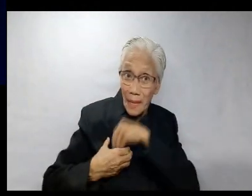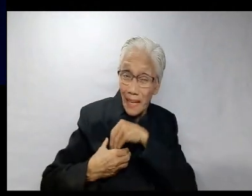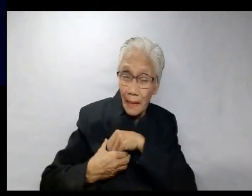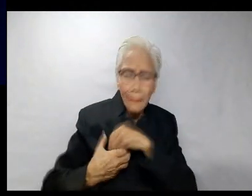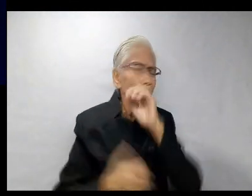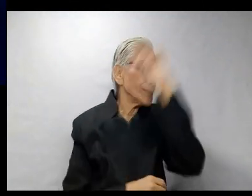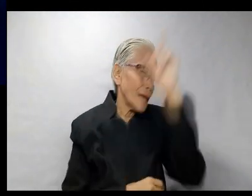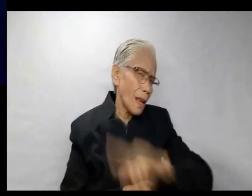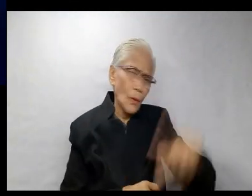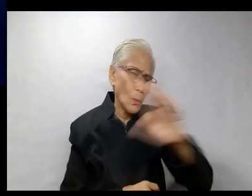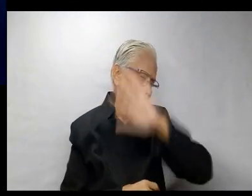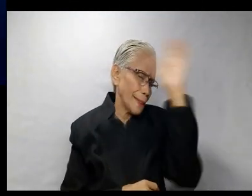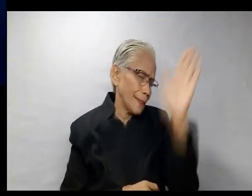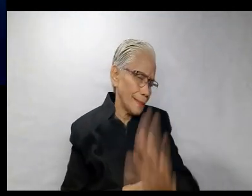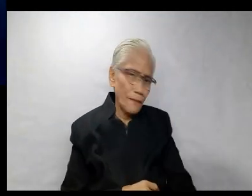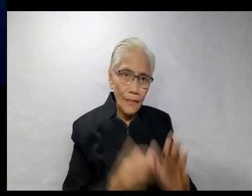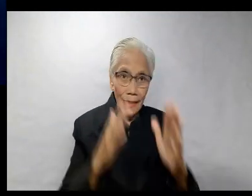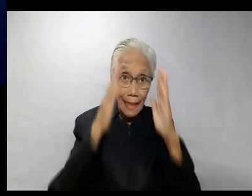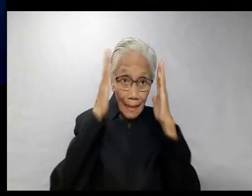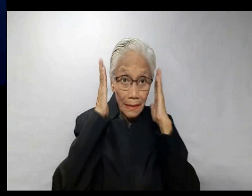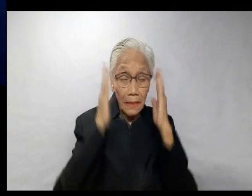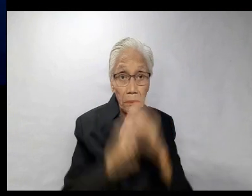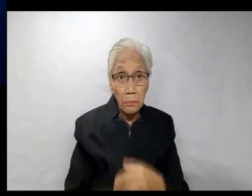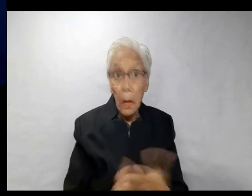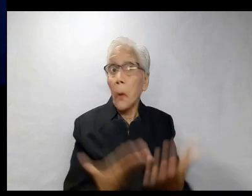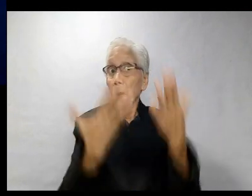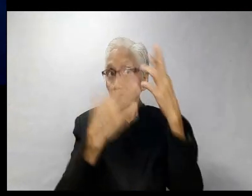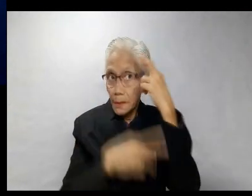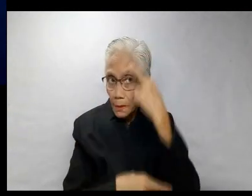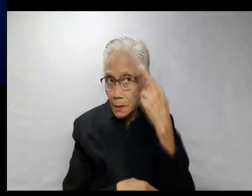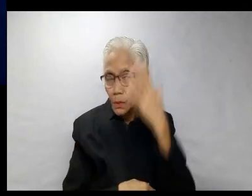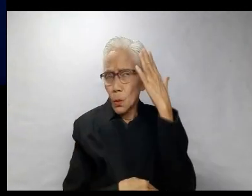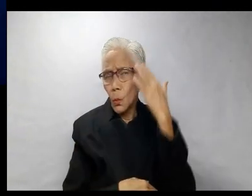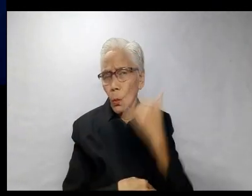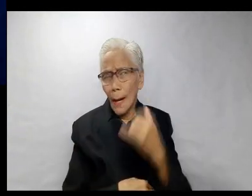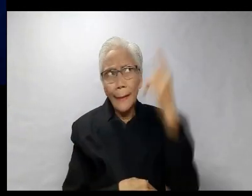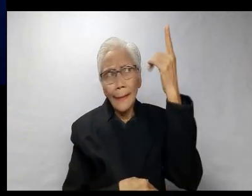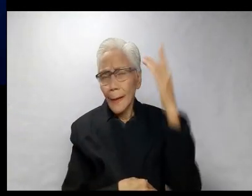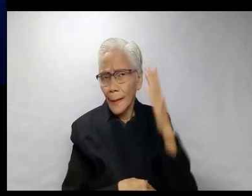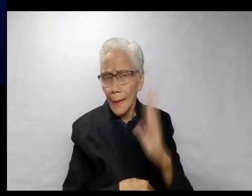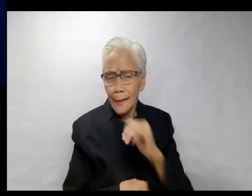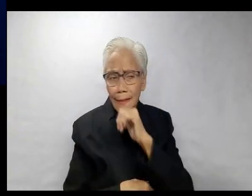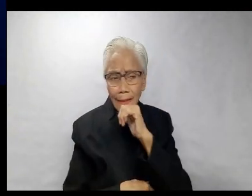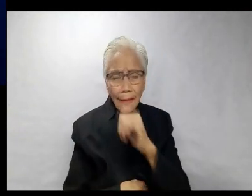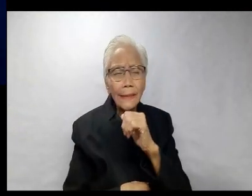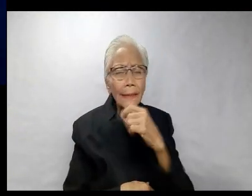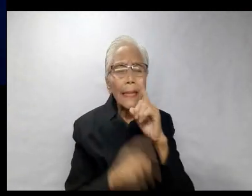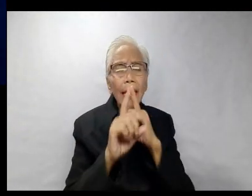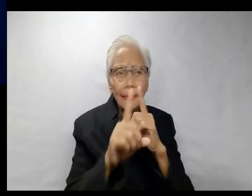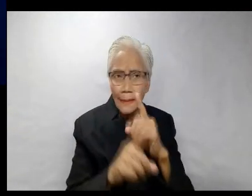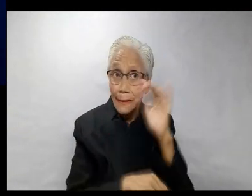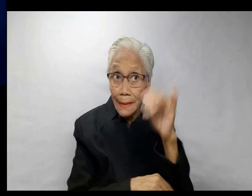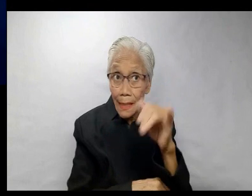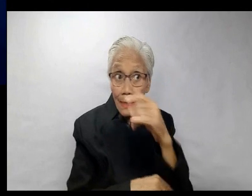the Lord will never listen. Kaya pala hindi tayo nasasagot ng yes sa ating